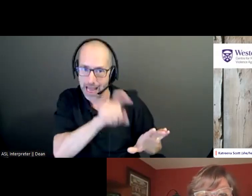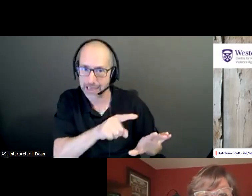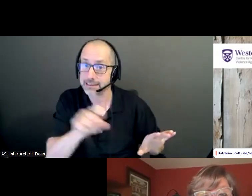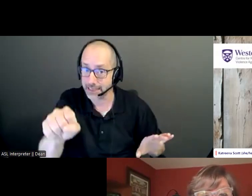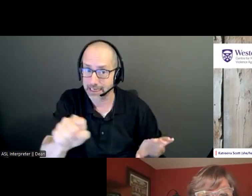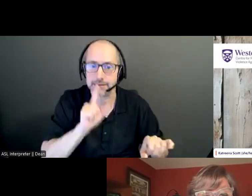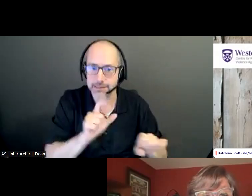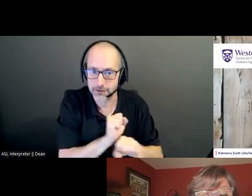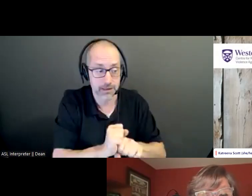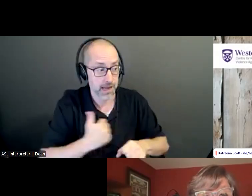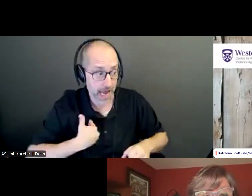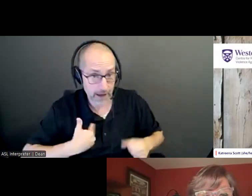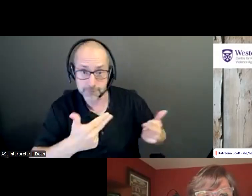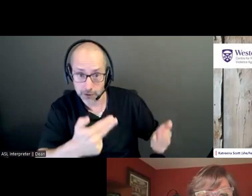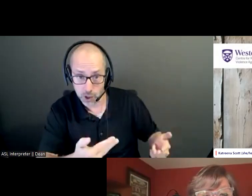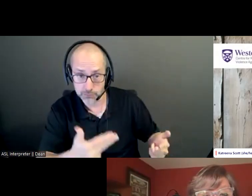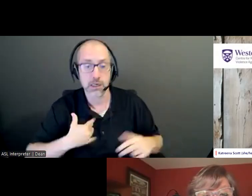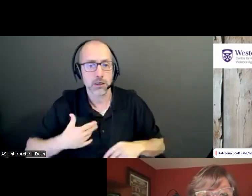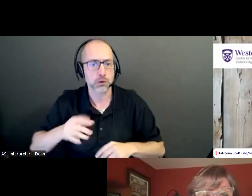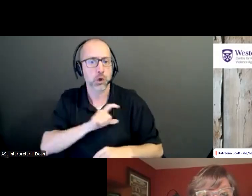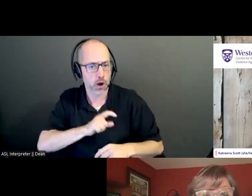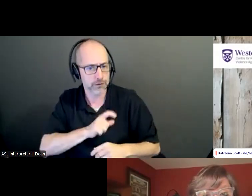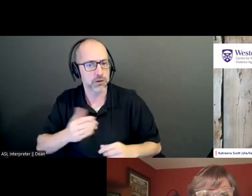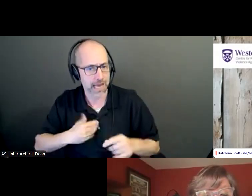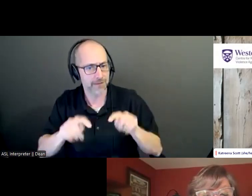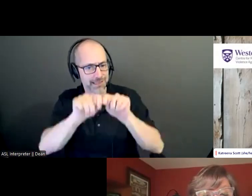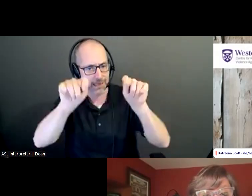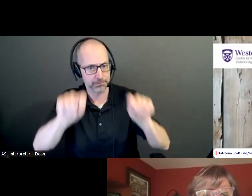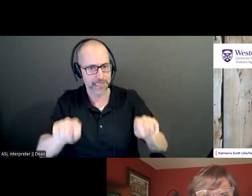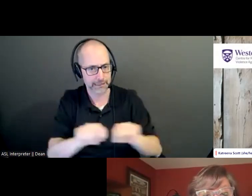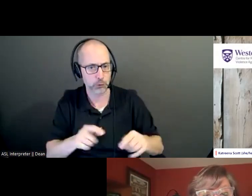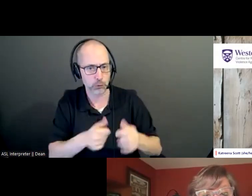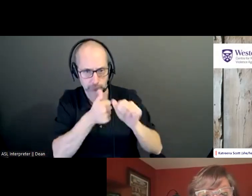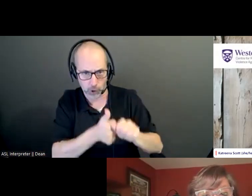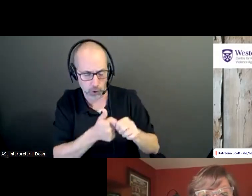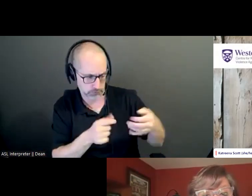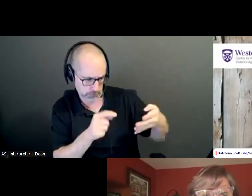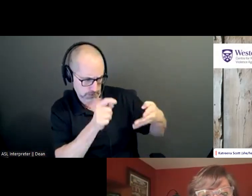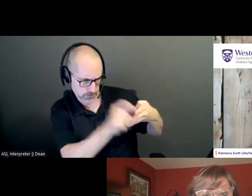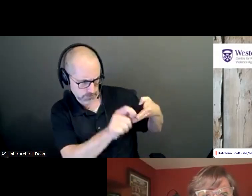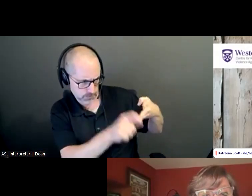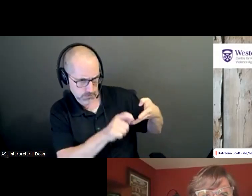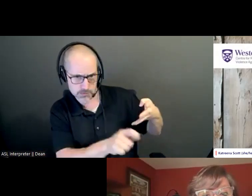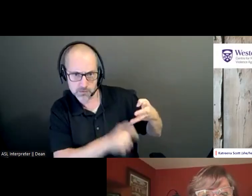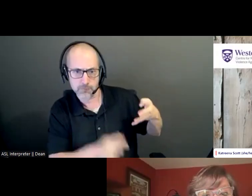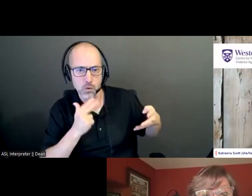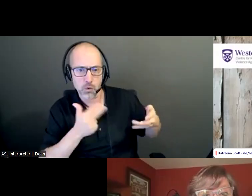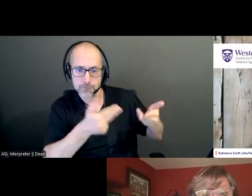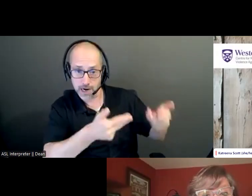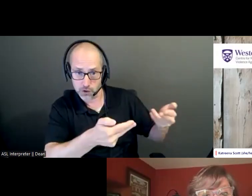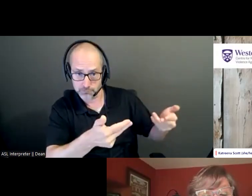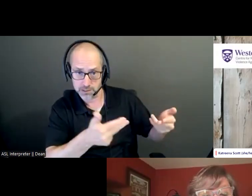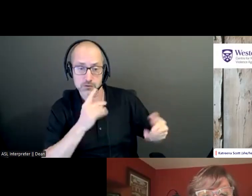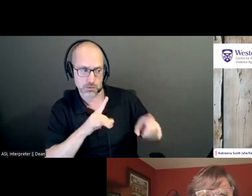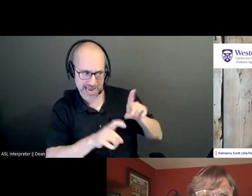a template that officers go through, and inquiring about access and ownership of firearms is on